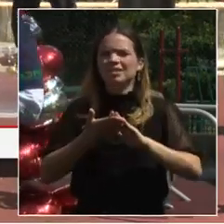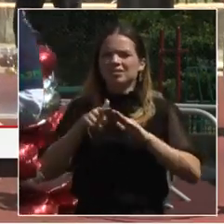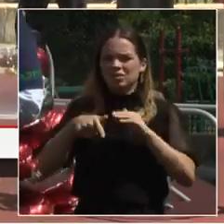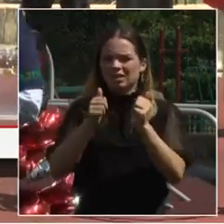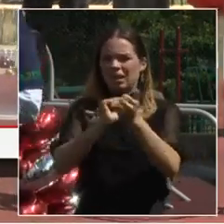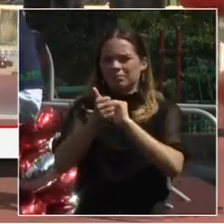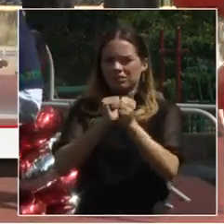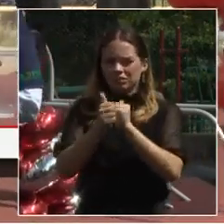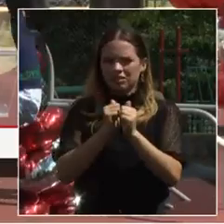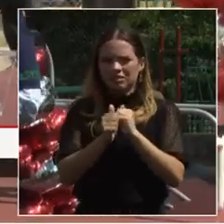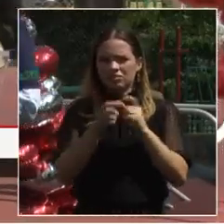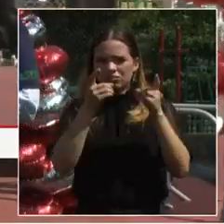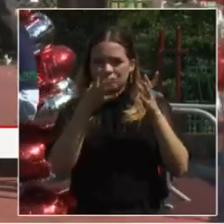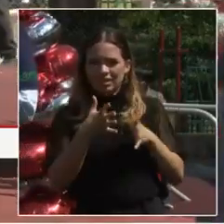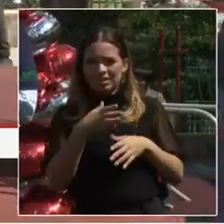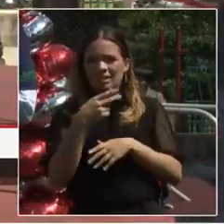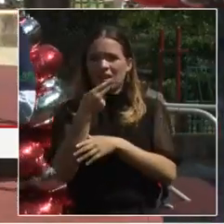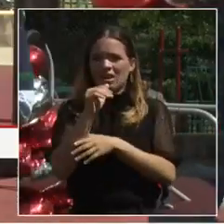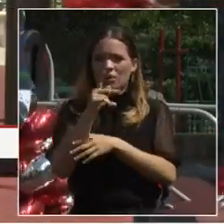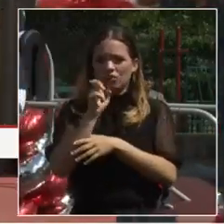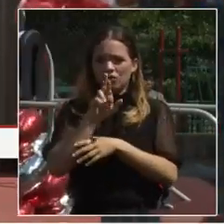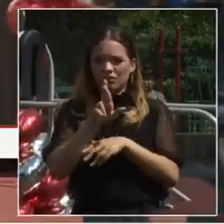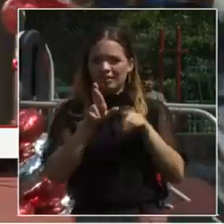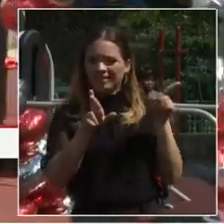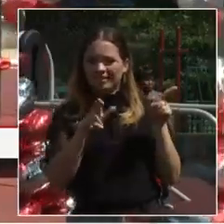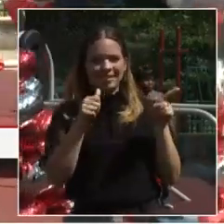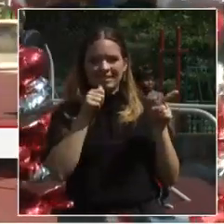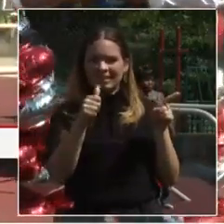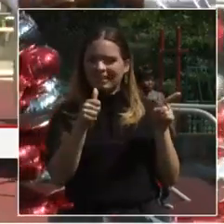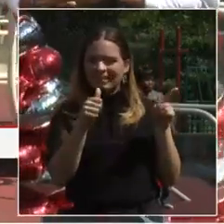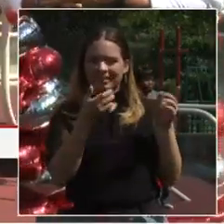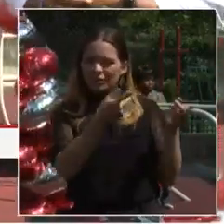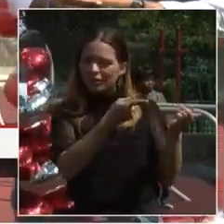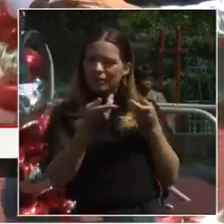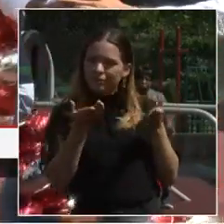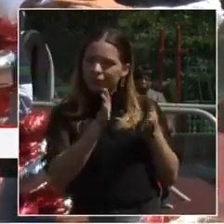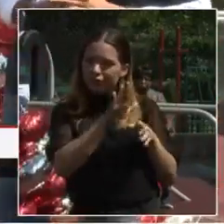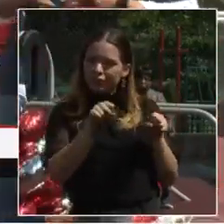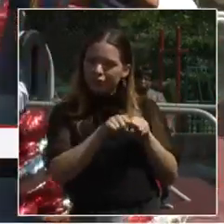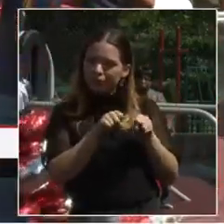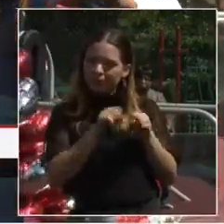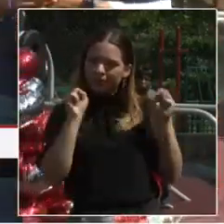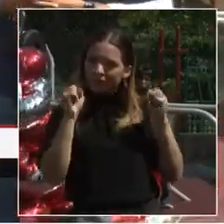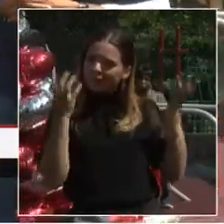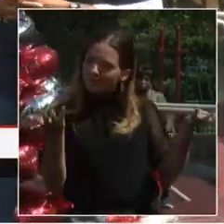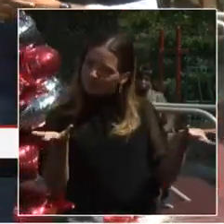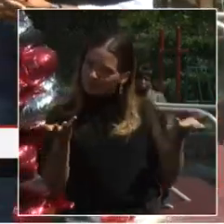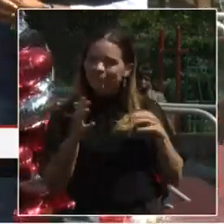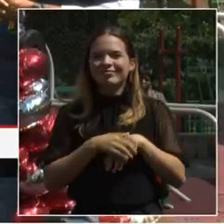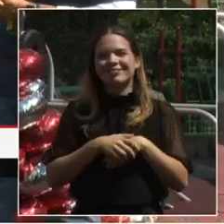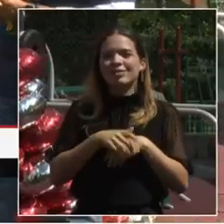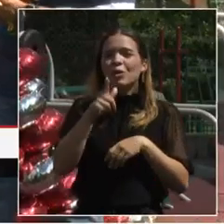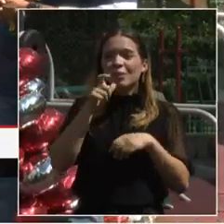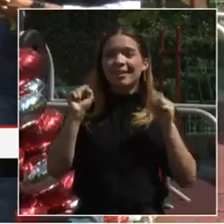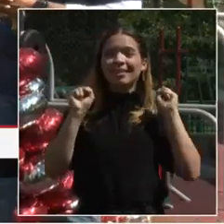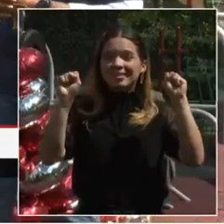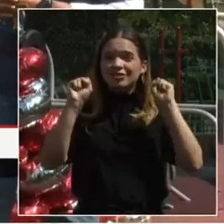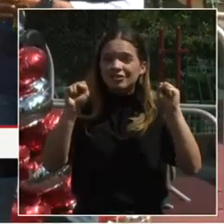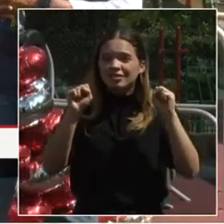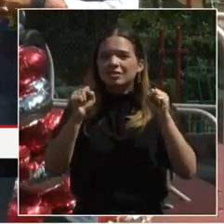Director Hunter did not bring his shoes, but we're still going to have a lift competition to see who can do the most lifts. Commissioner Brooks, are you in?